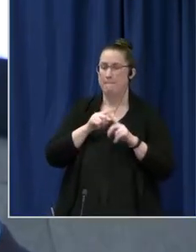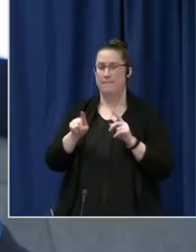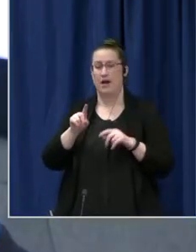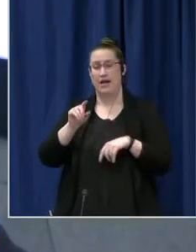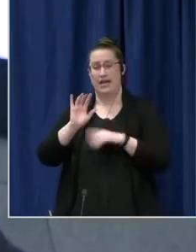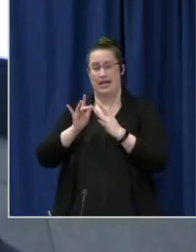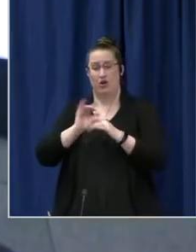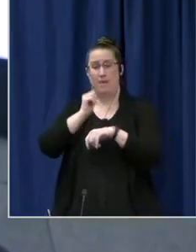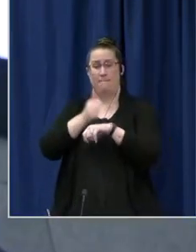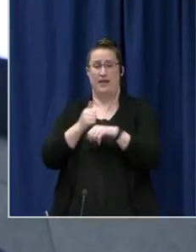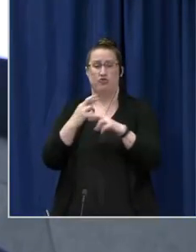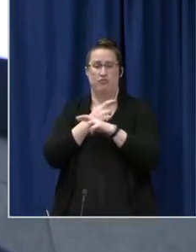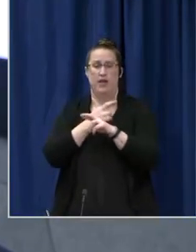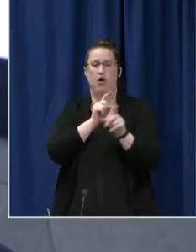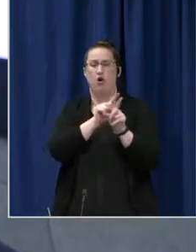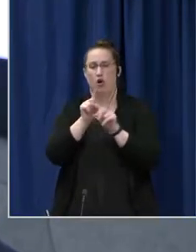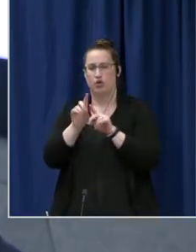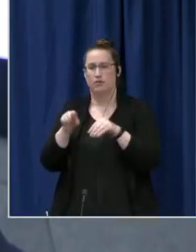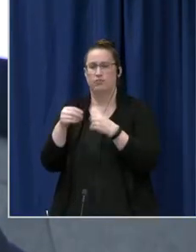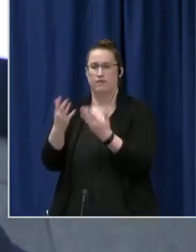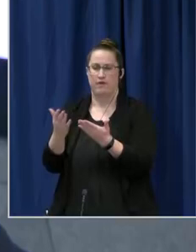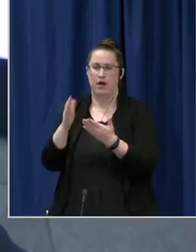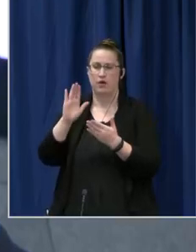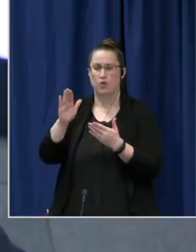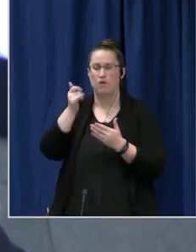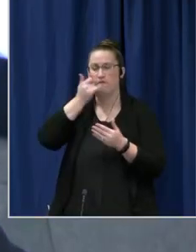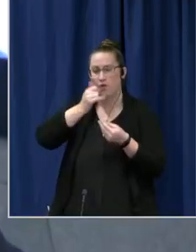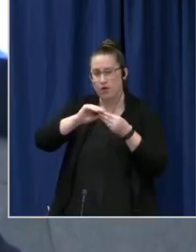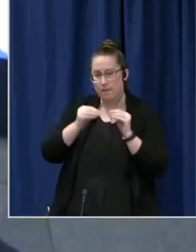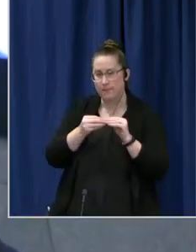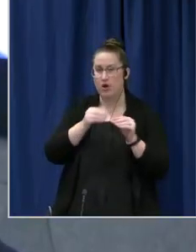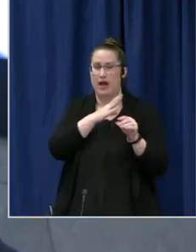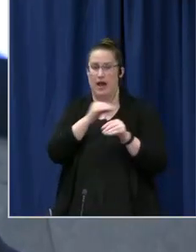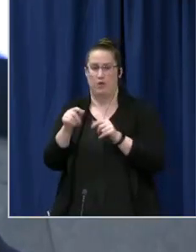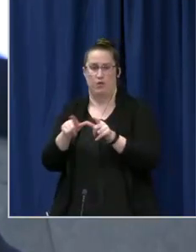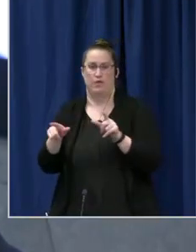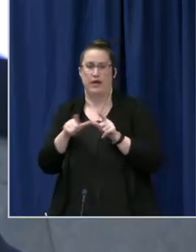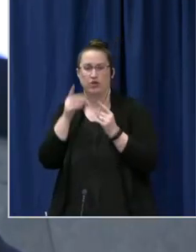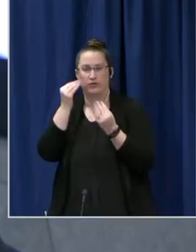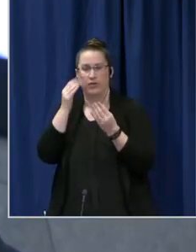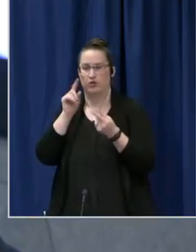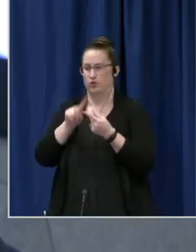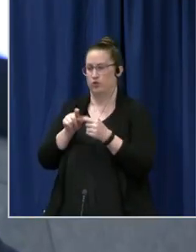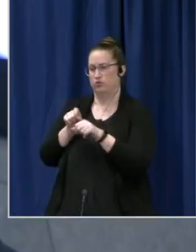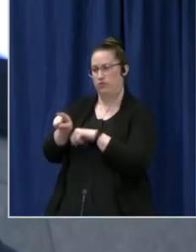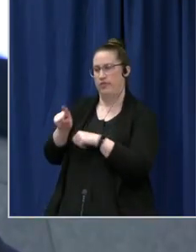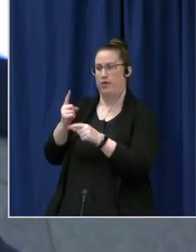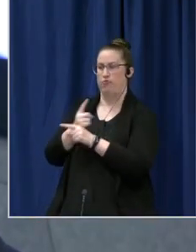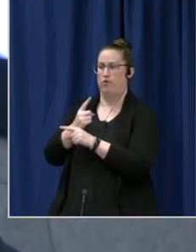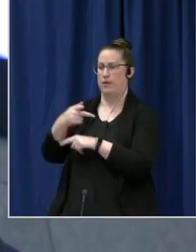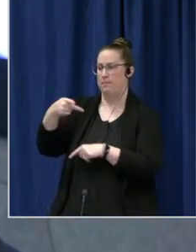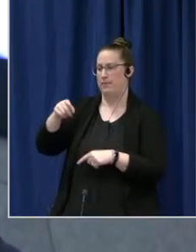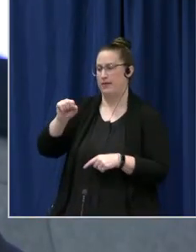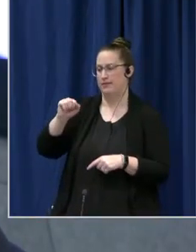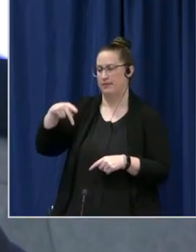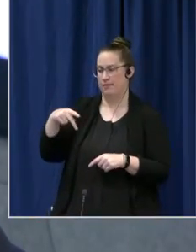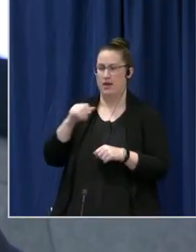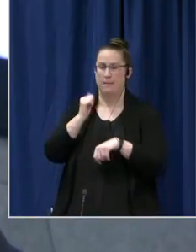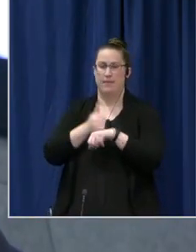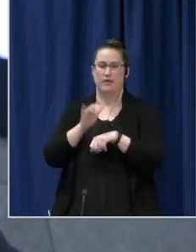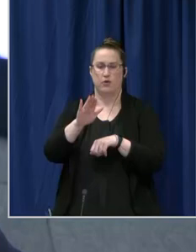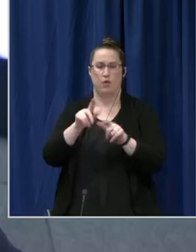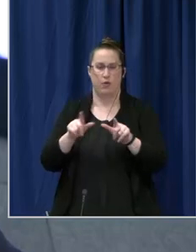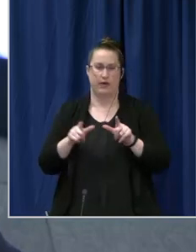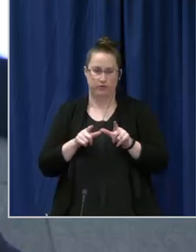relay services must also deliver your telephone number and location to the appropriate PSAP based on your